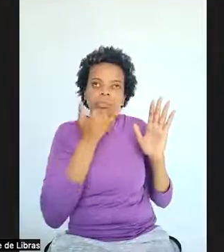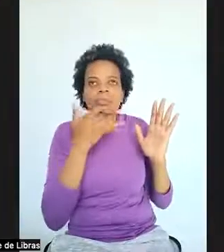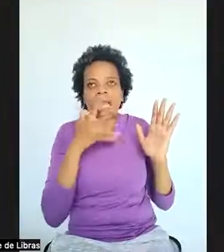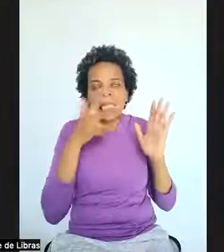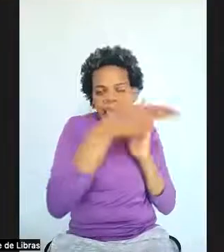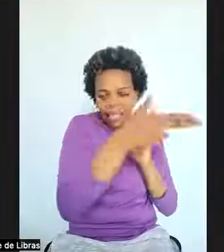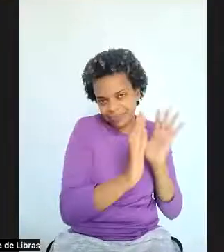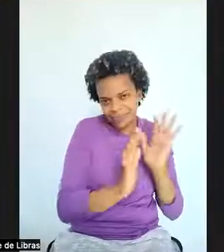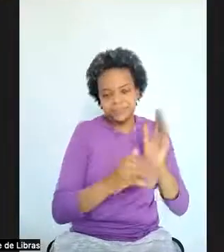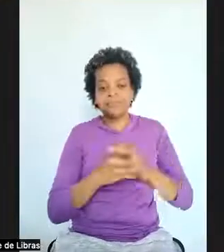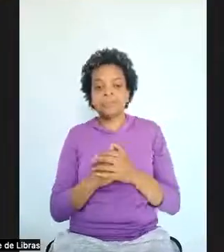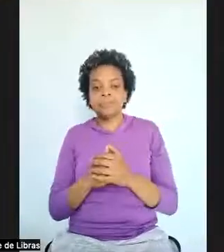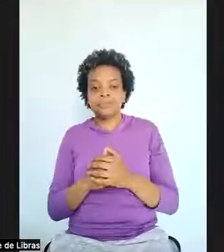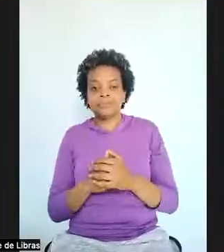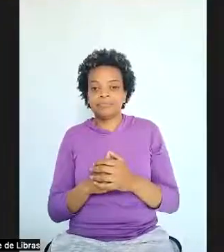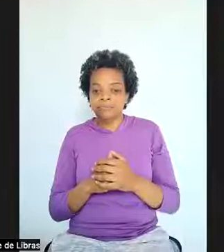to ask